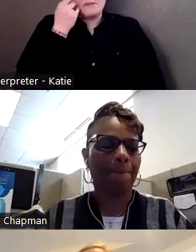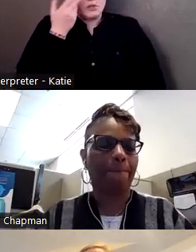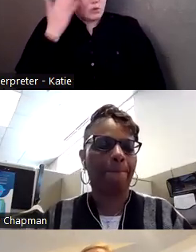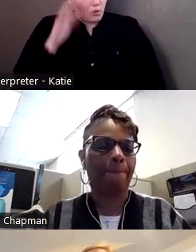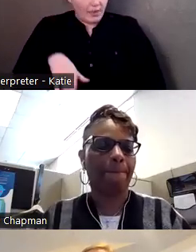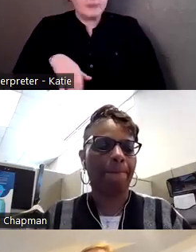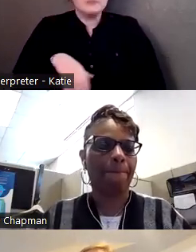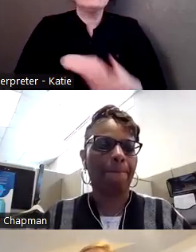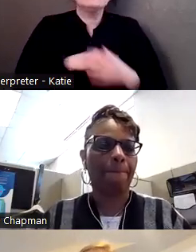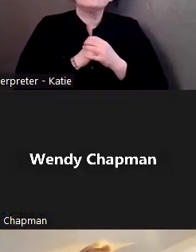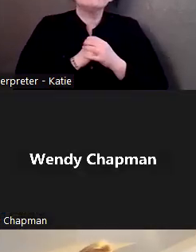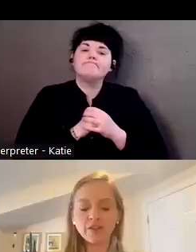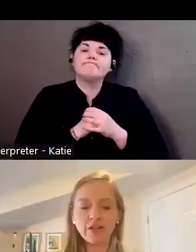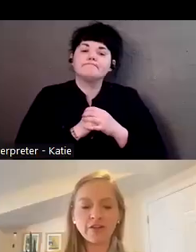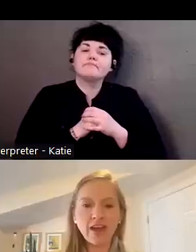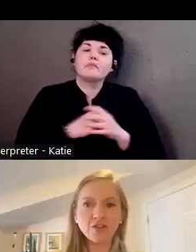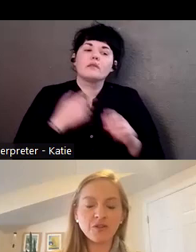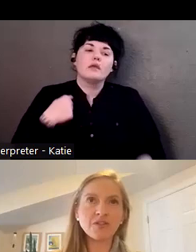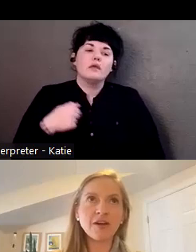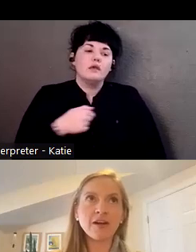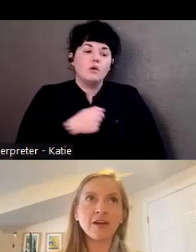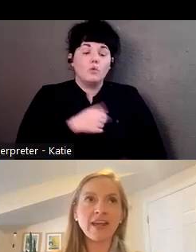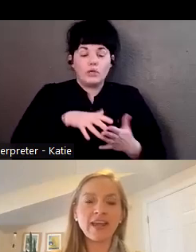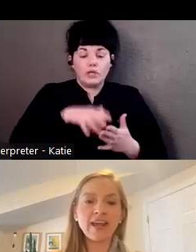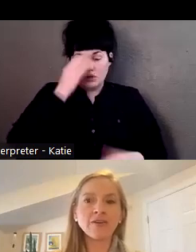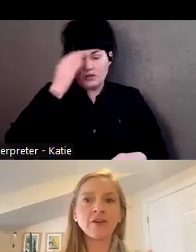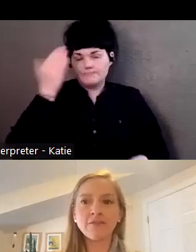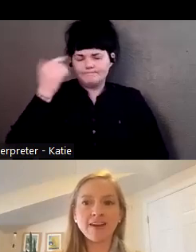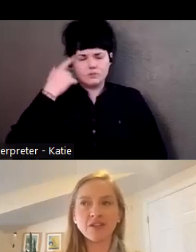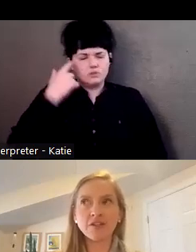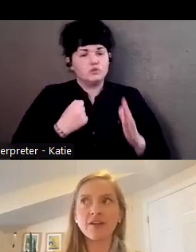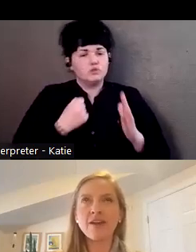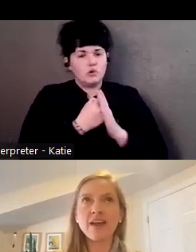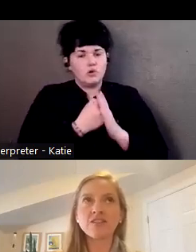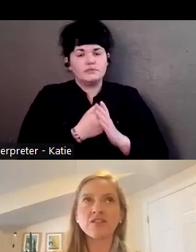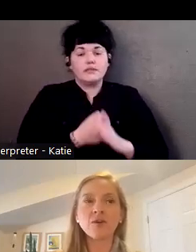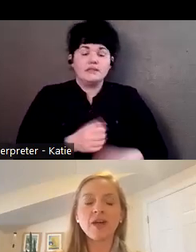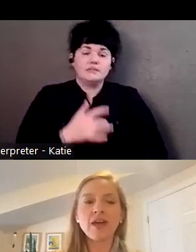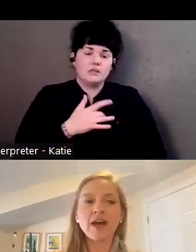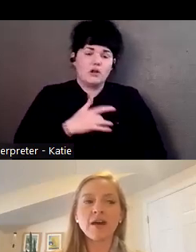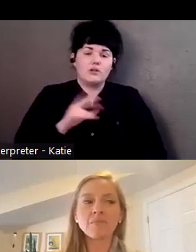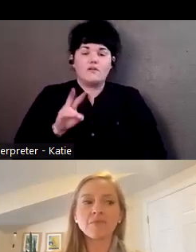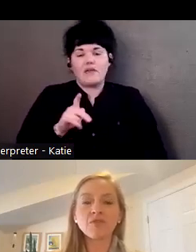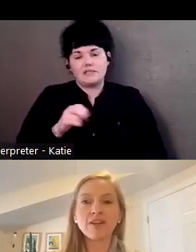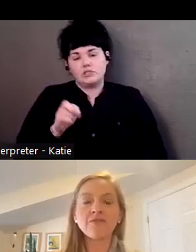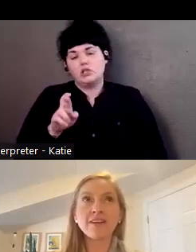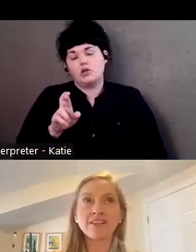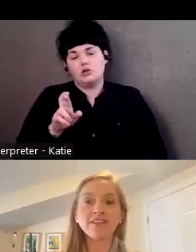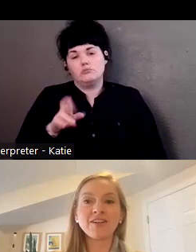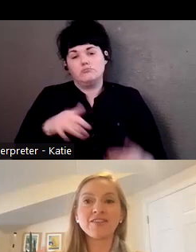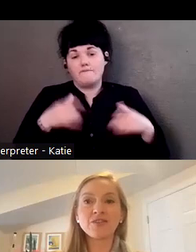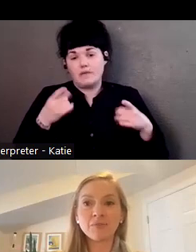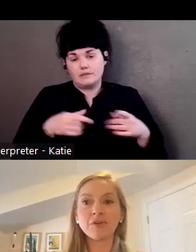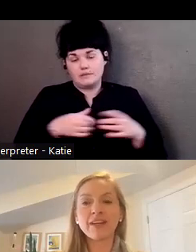health. And like we learned earlier, that strokes are a cardiovascular event. So start